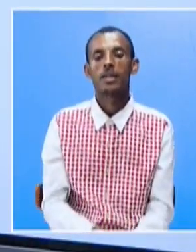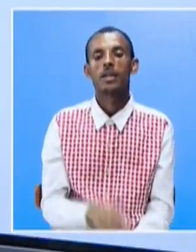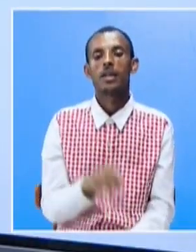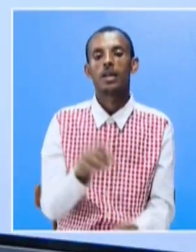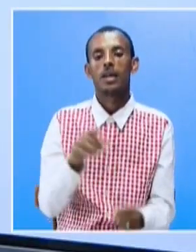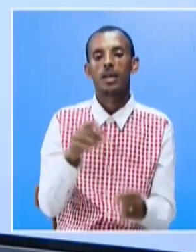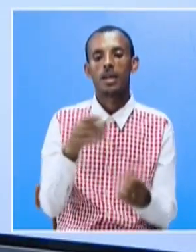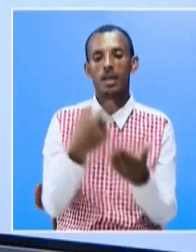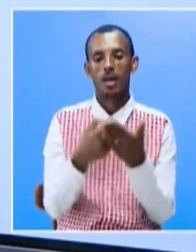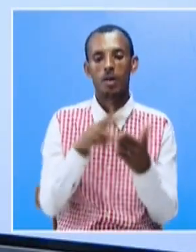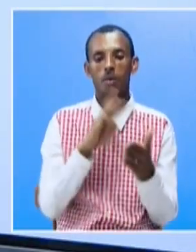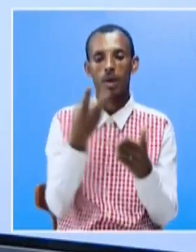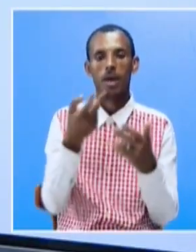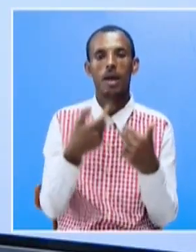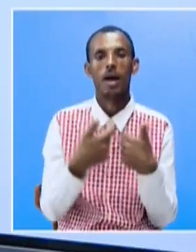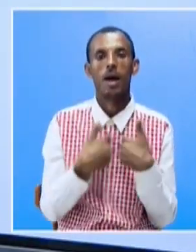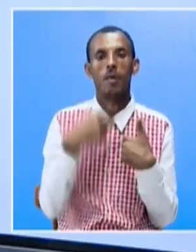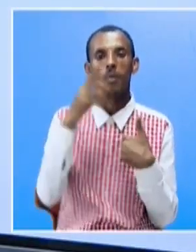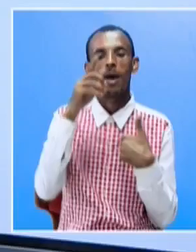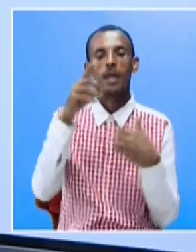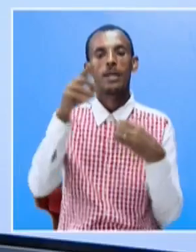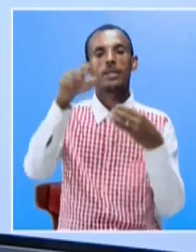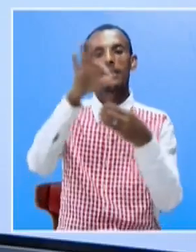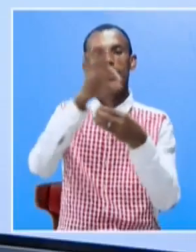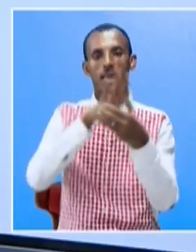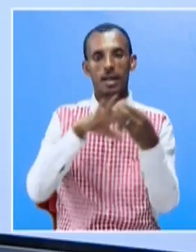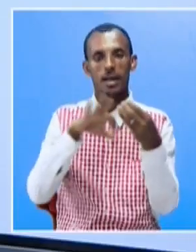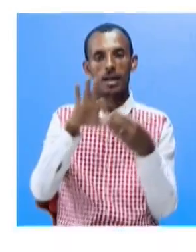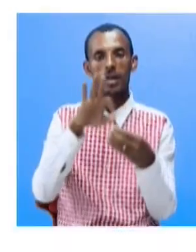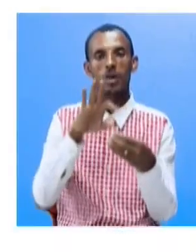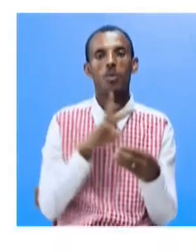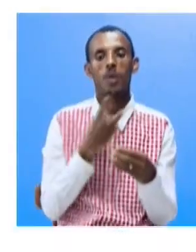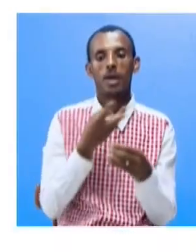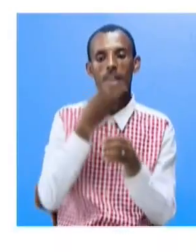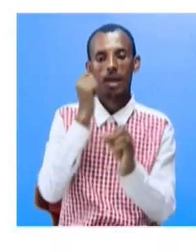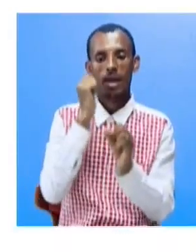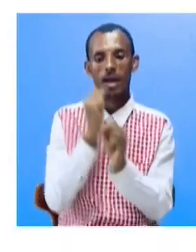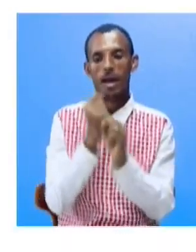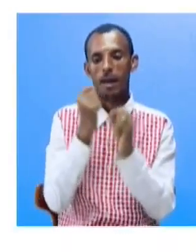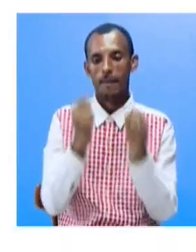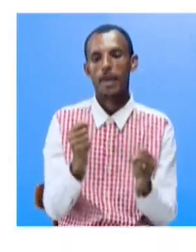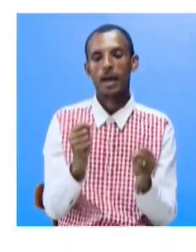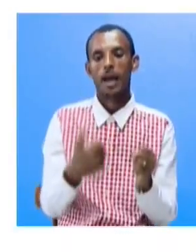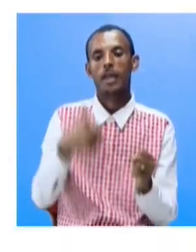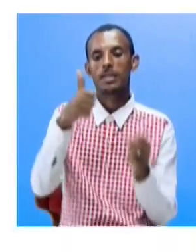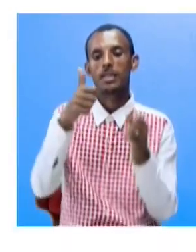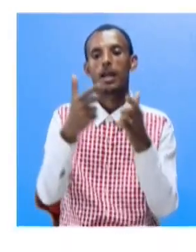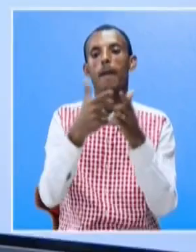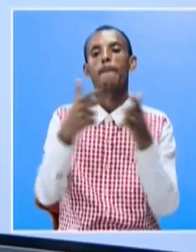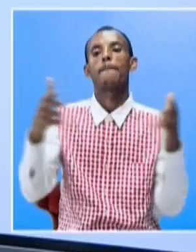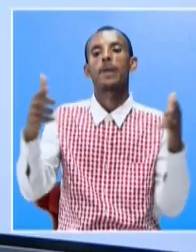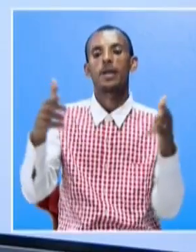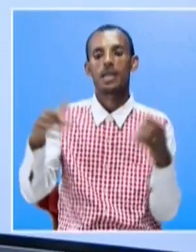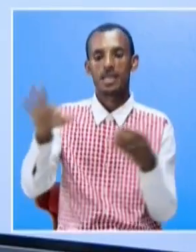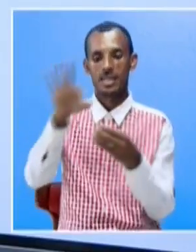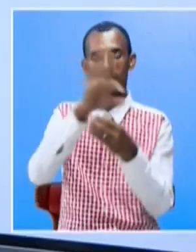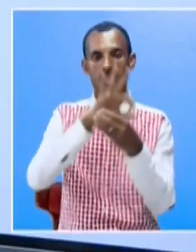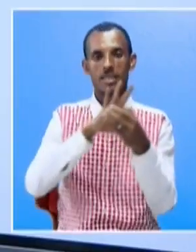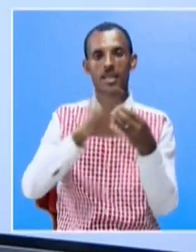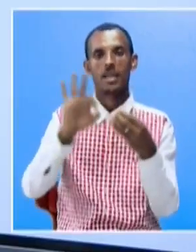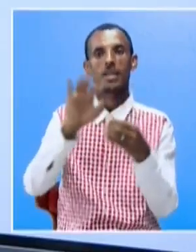one circle, and you can make another bigger circle using another